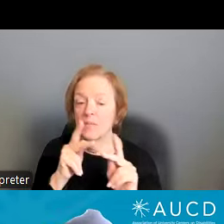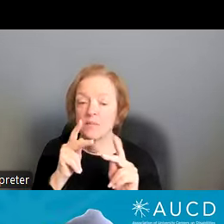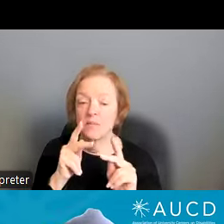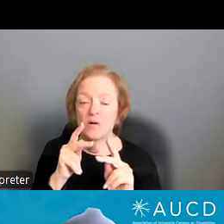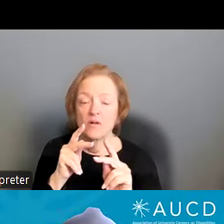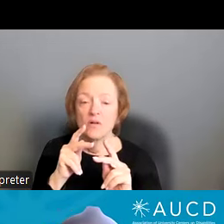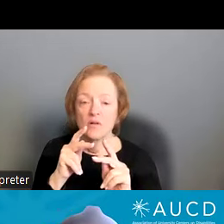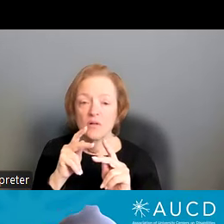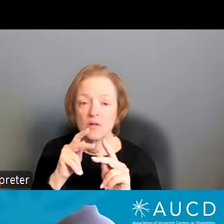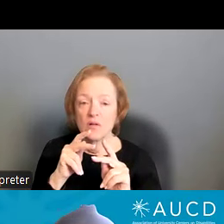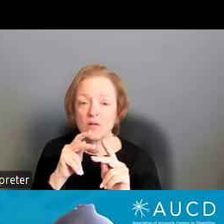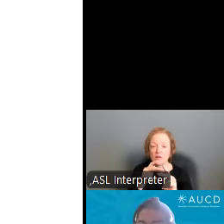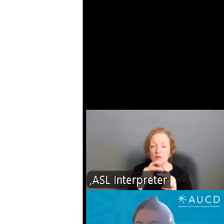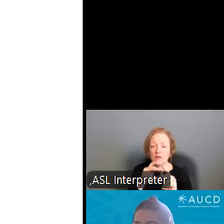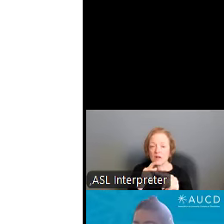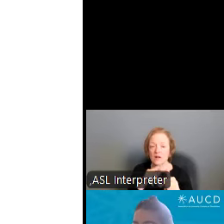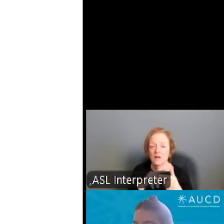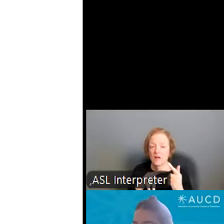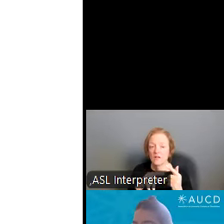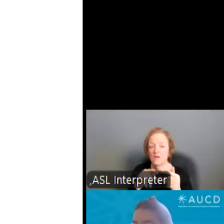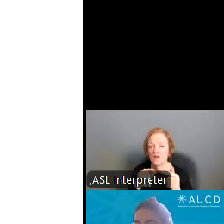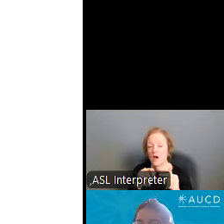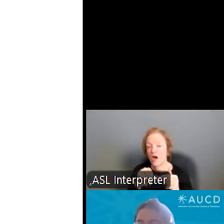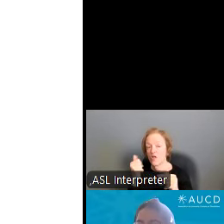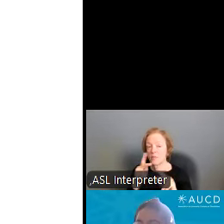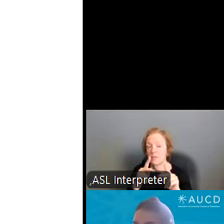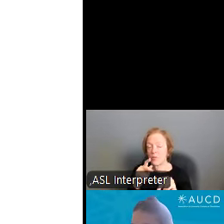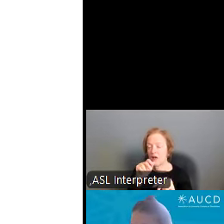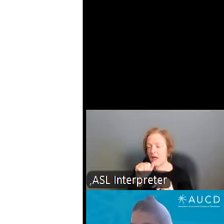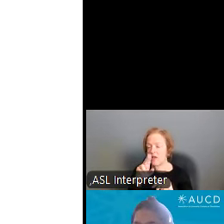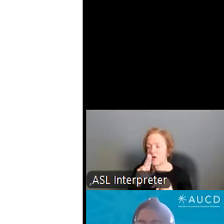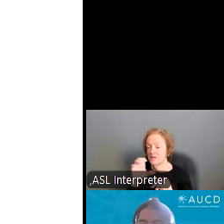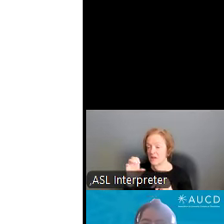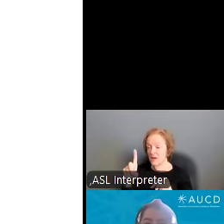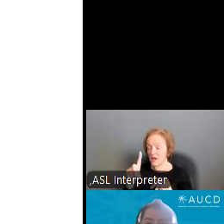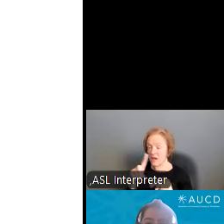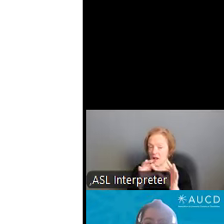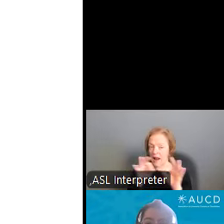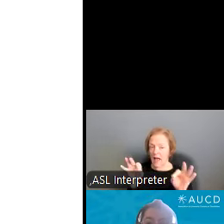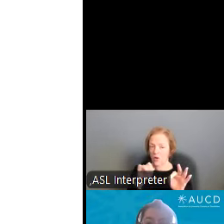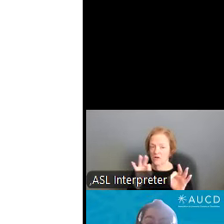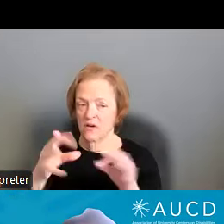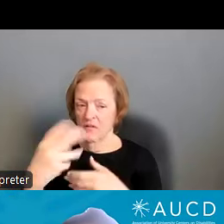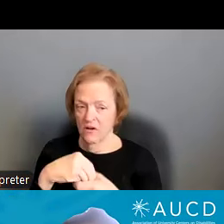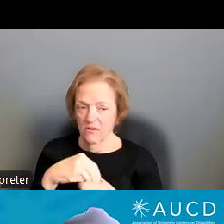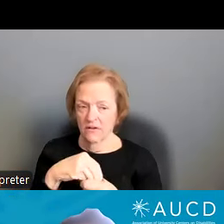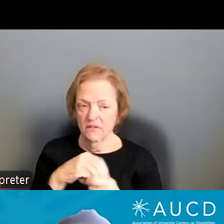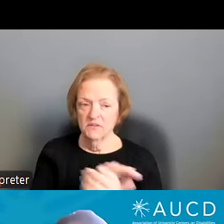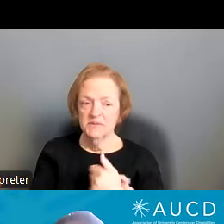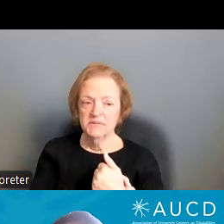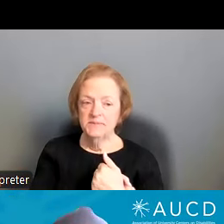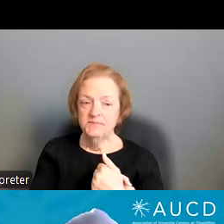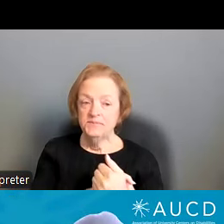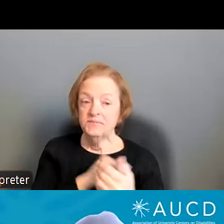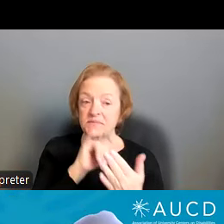Weintraub, who works with me at AUCD. It's called The Language of Inclusion, and essentially is